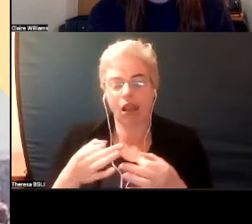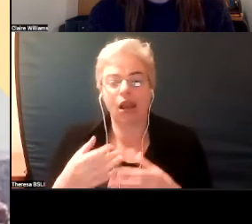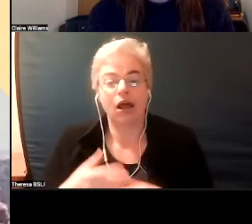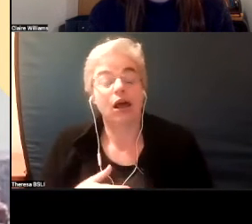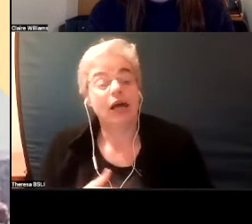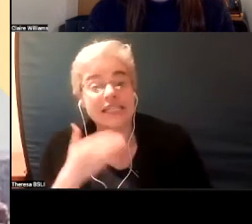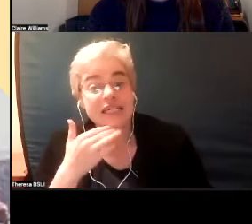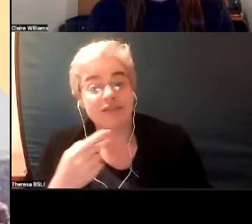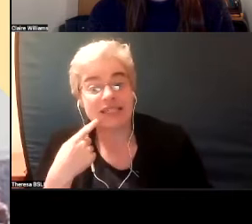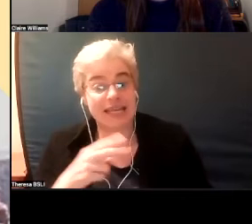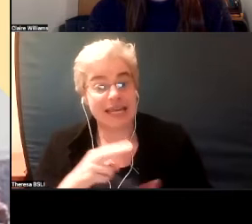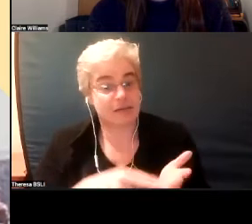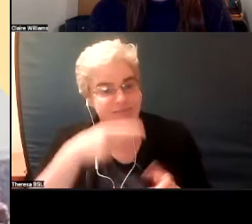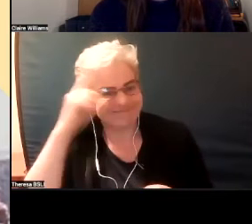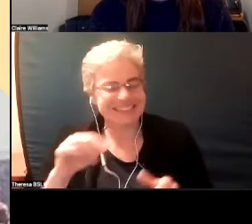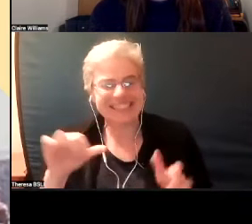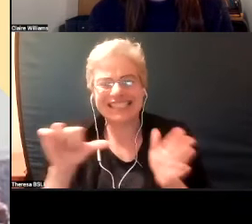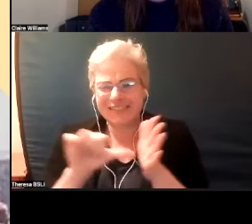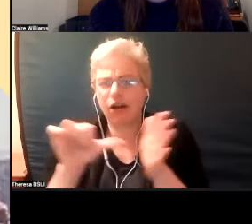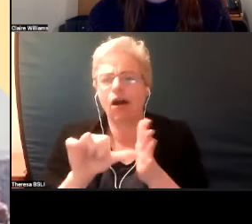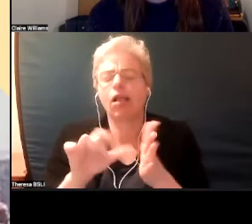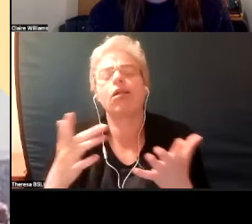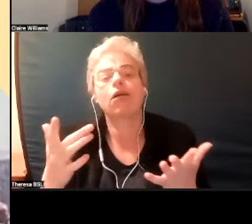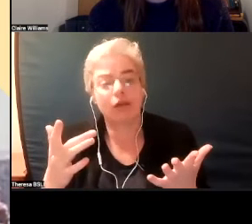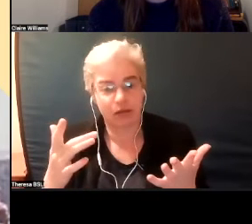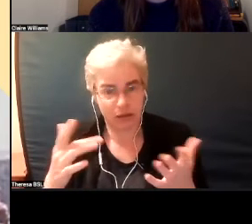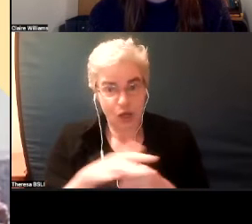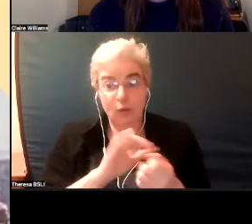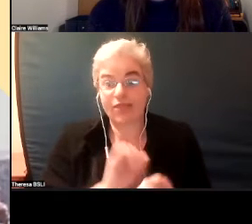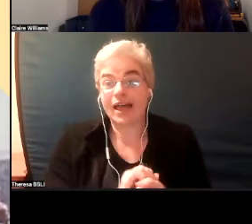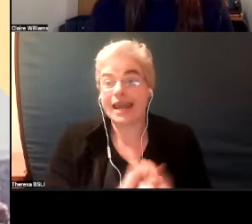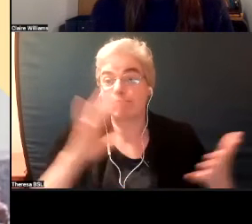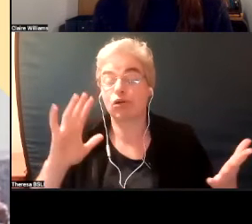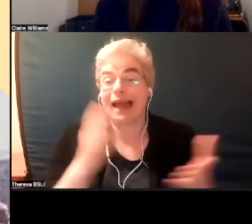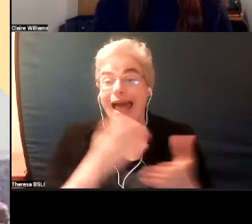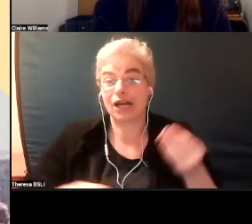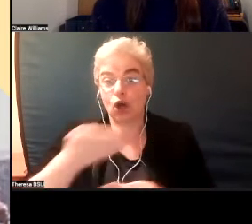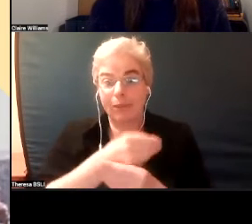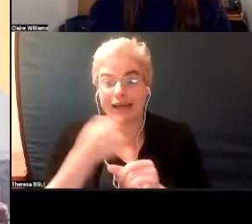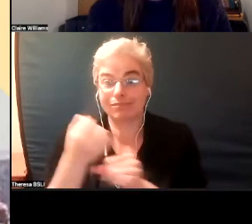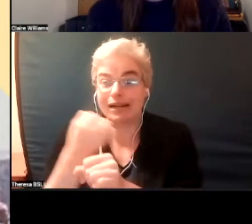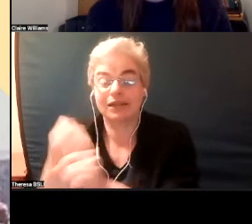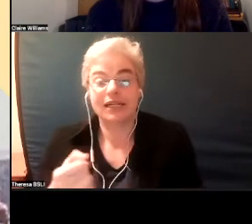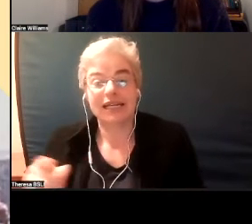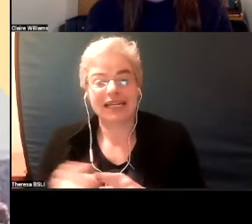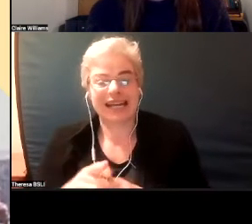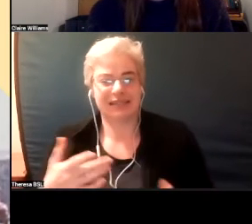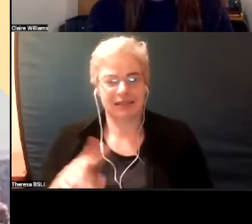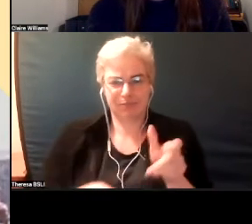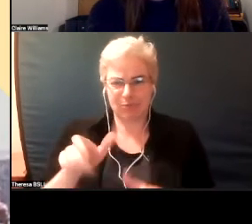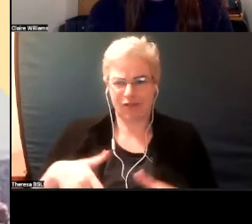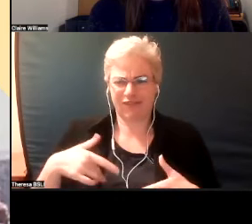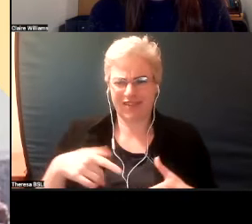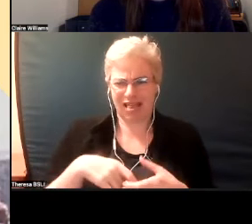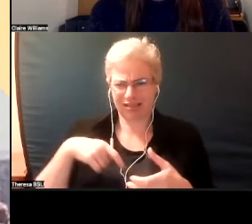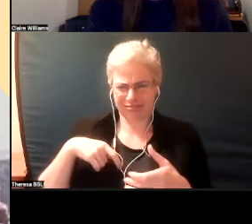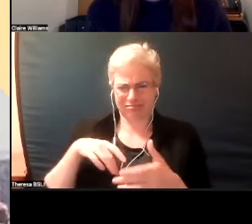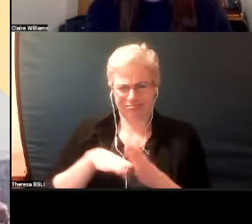neurodivergence makes for difficult relationships with liberal economic productivity and disenfranchises individuals from the typical routes of